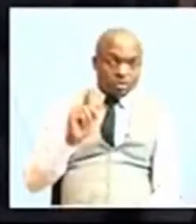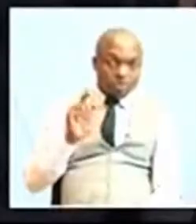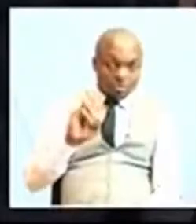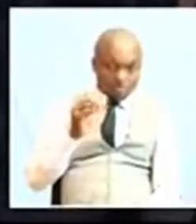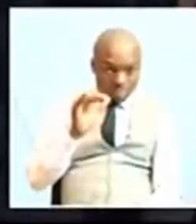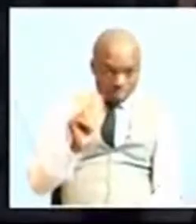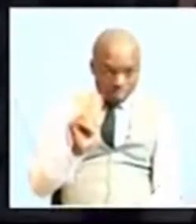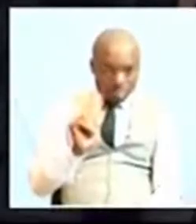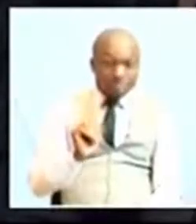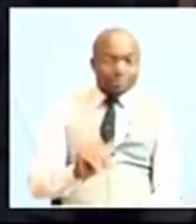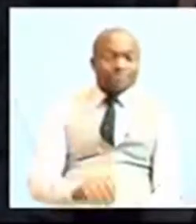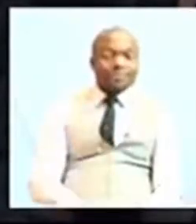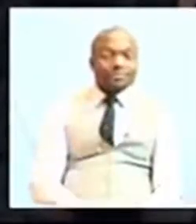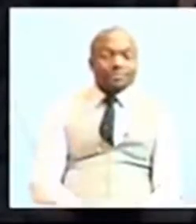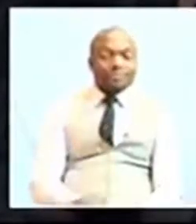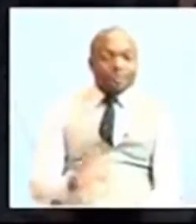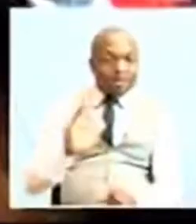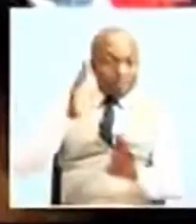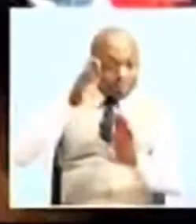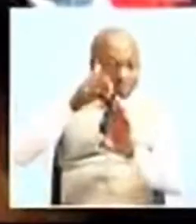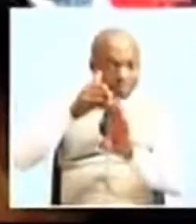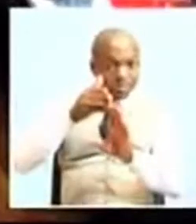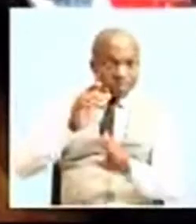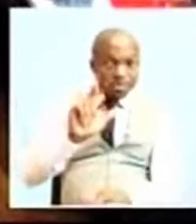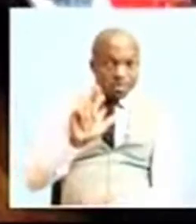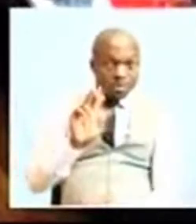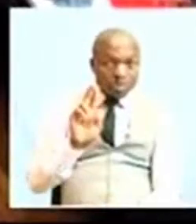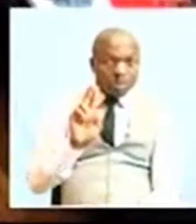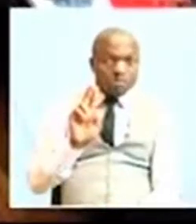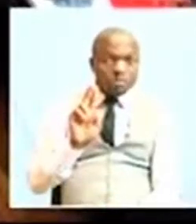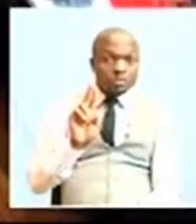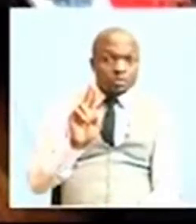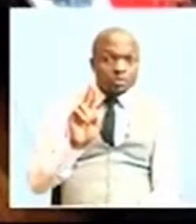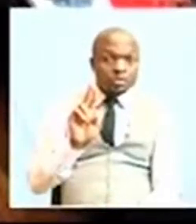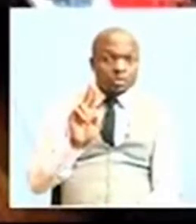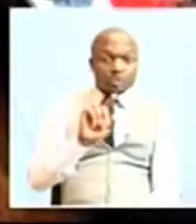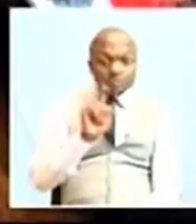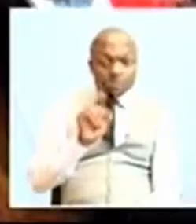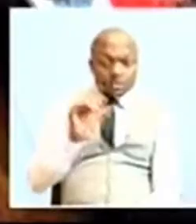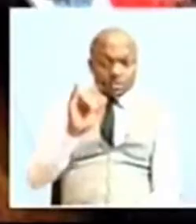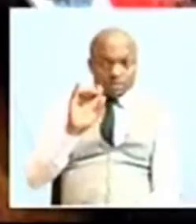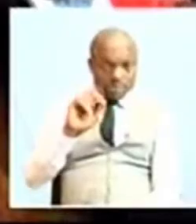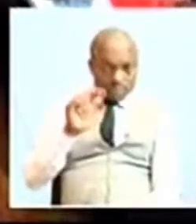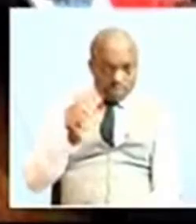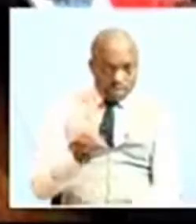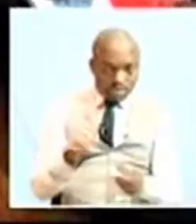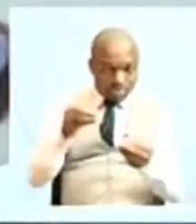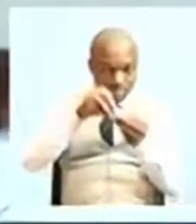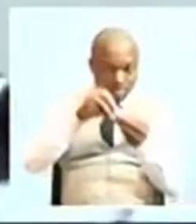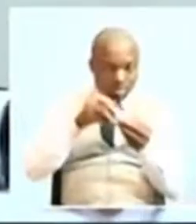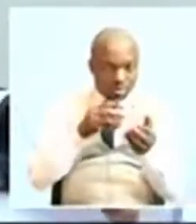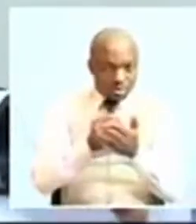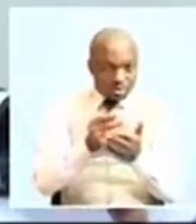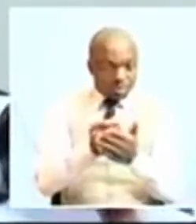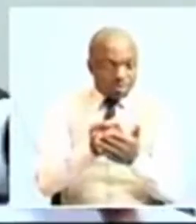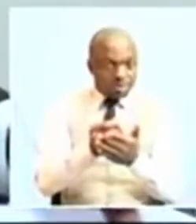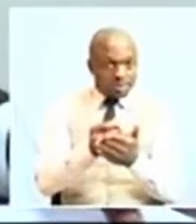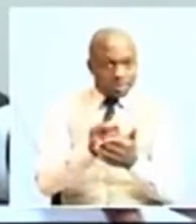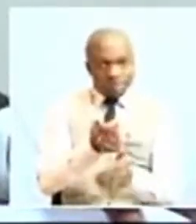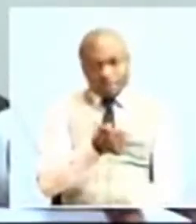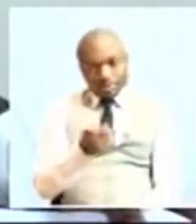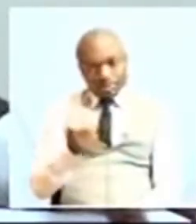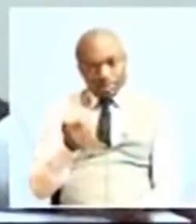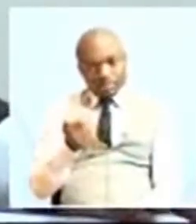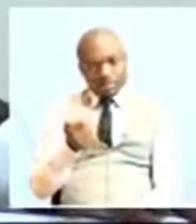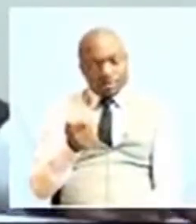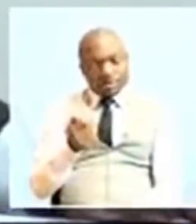Muchekwa. Particularly on Lusinga, which had an additional funding. The rest, they were